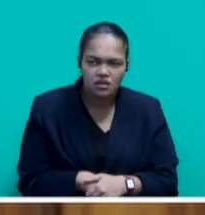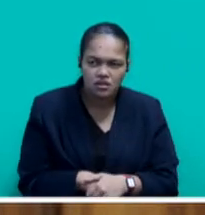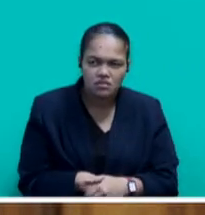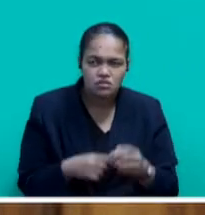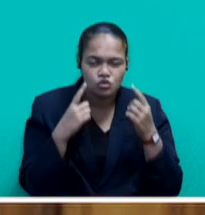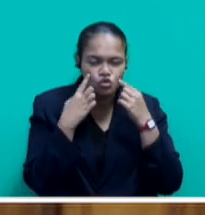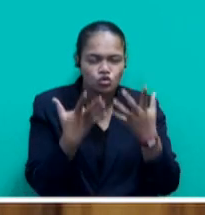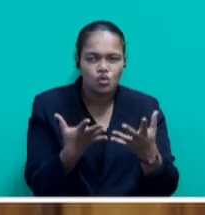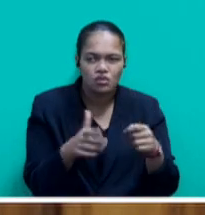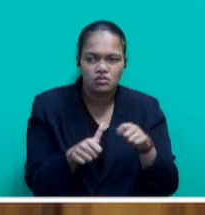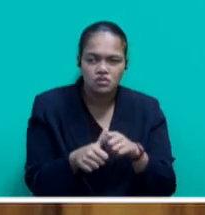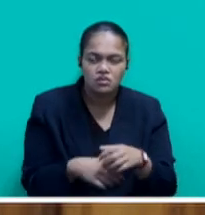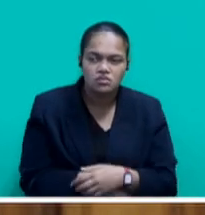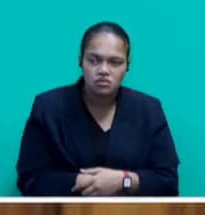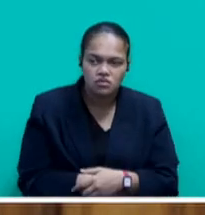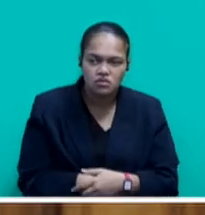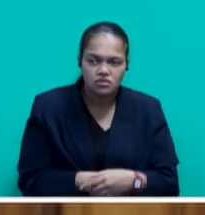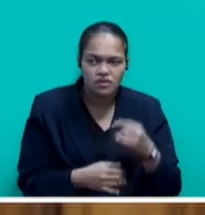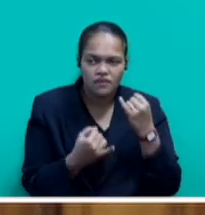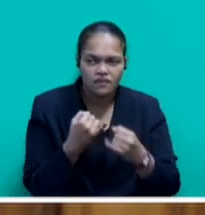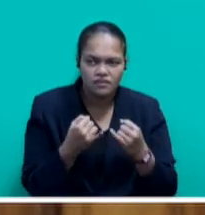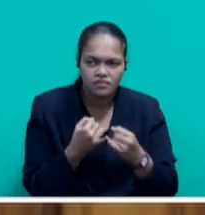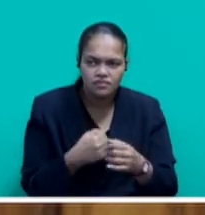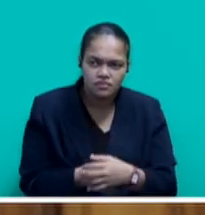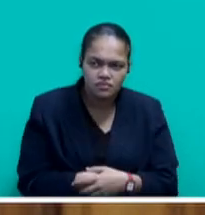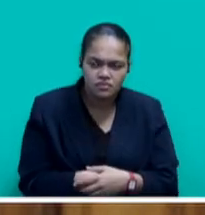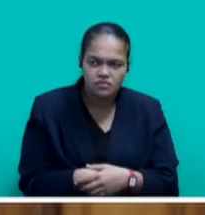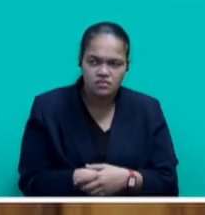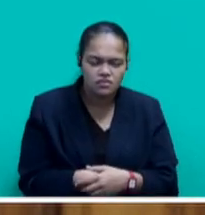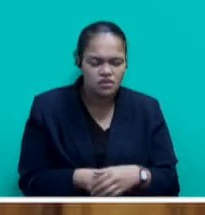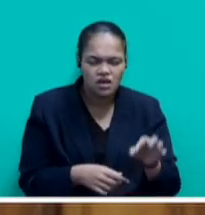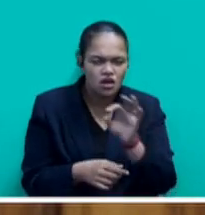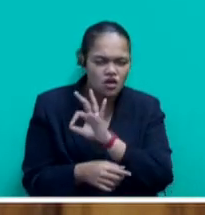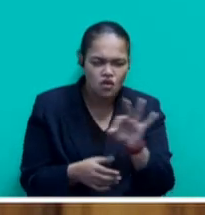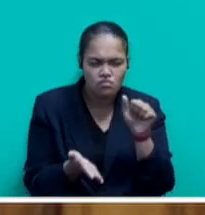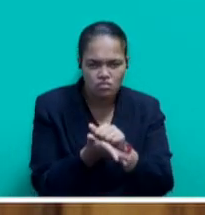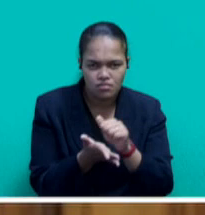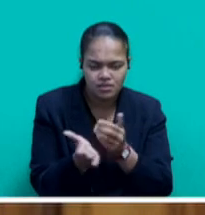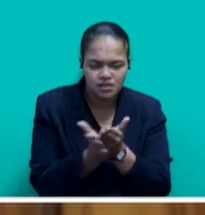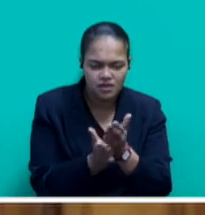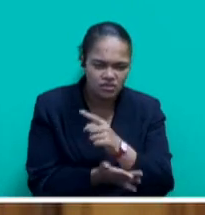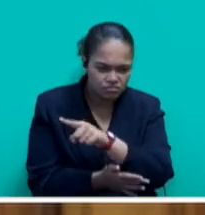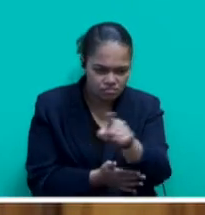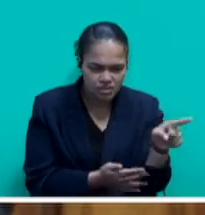so as to not to rock the boat was consequently a disservice to our citizens.